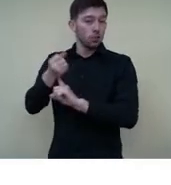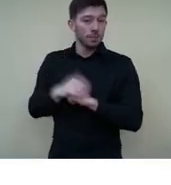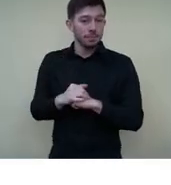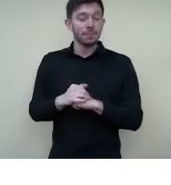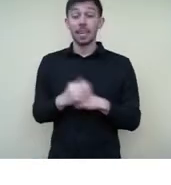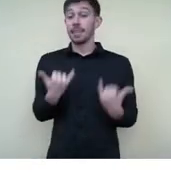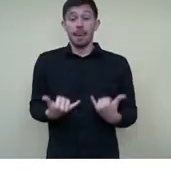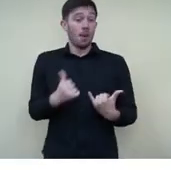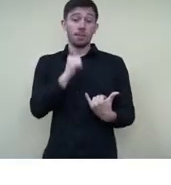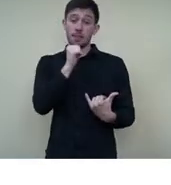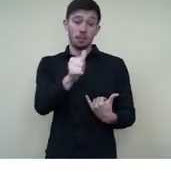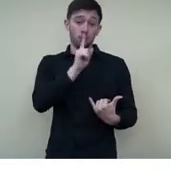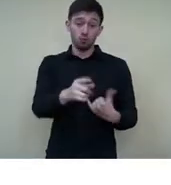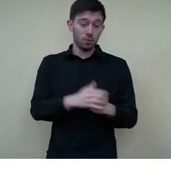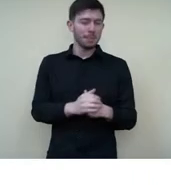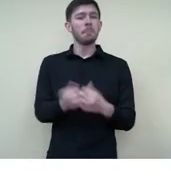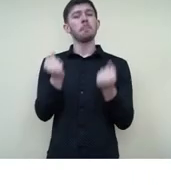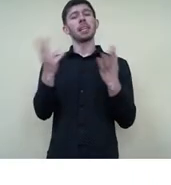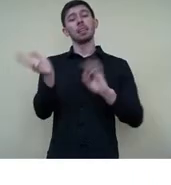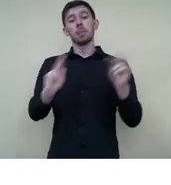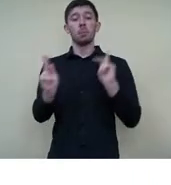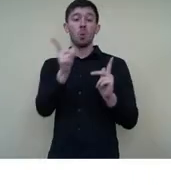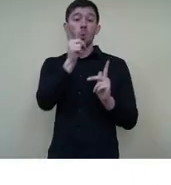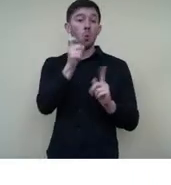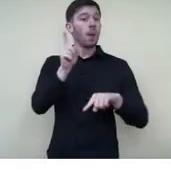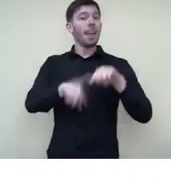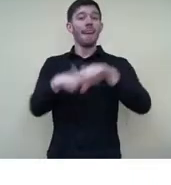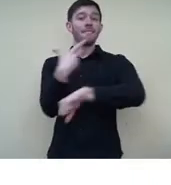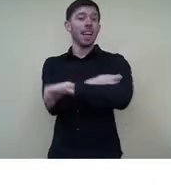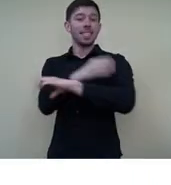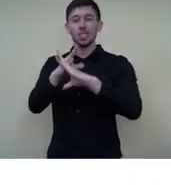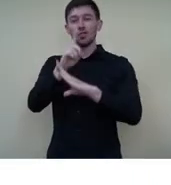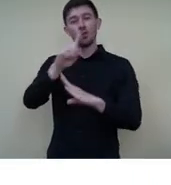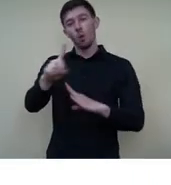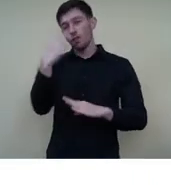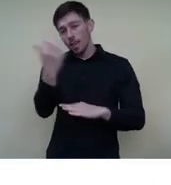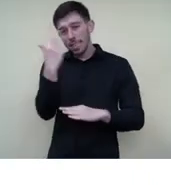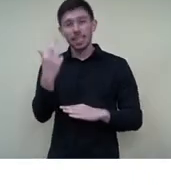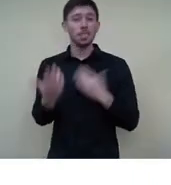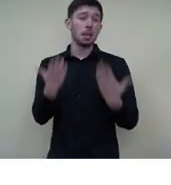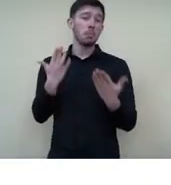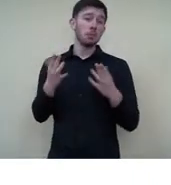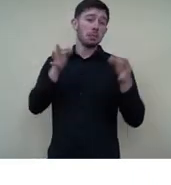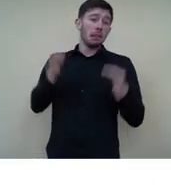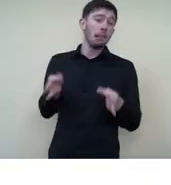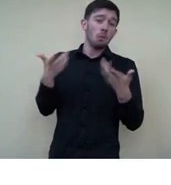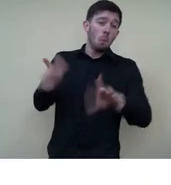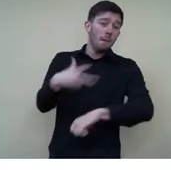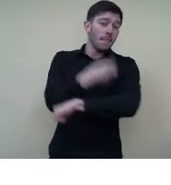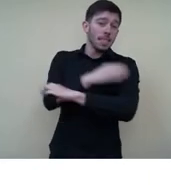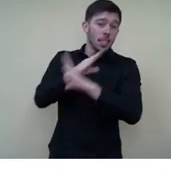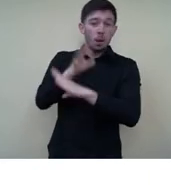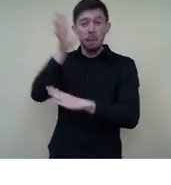anymore. As you can see, there are plenty of people who maybe can't be vaccinated for reasons, and people who choose not to be vaccinated or their parents choose not to vaccinate